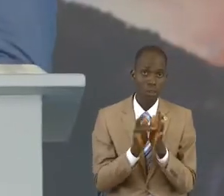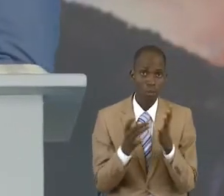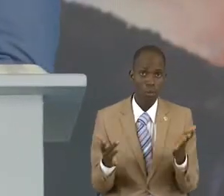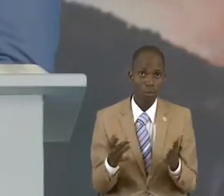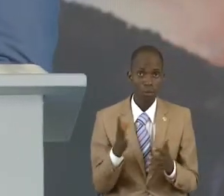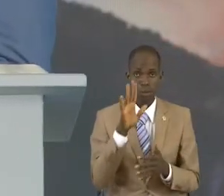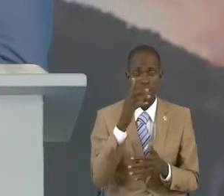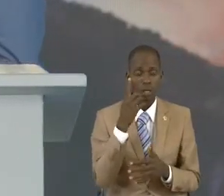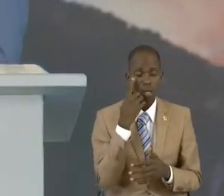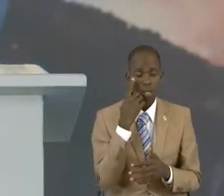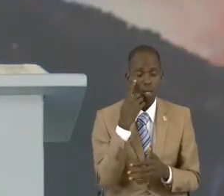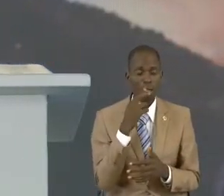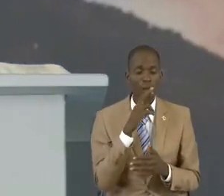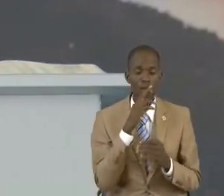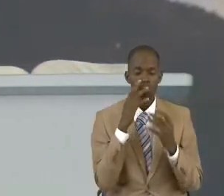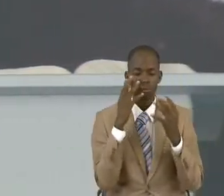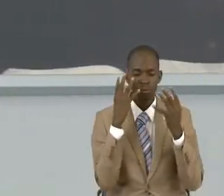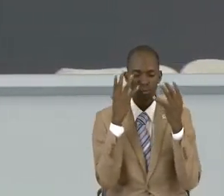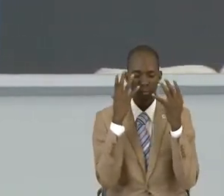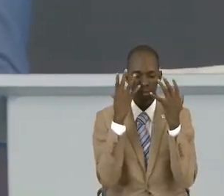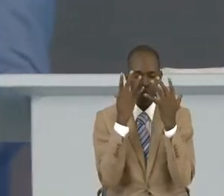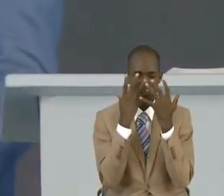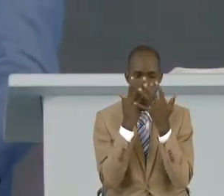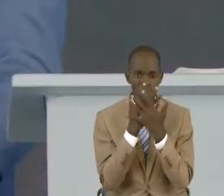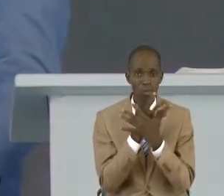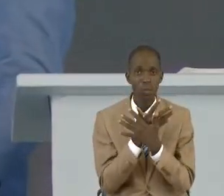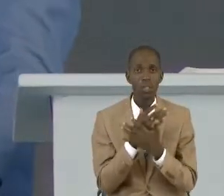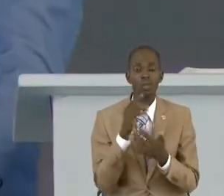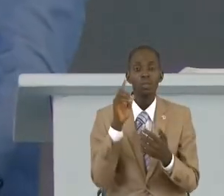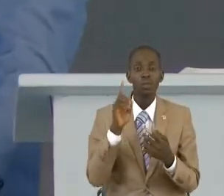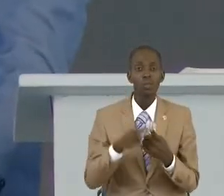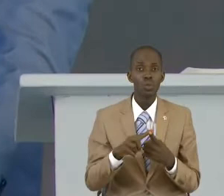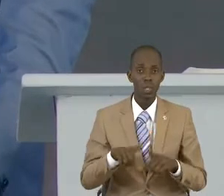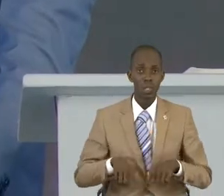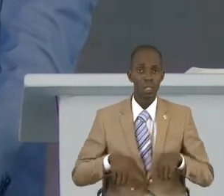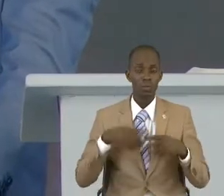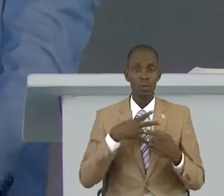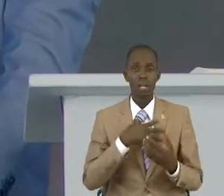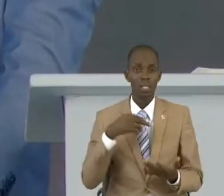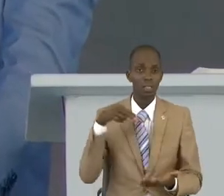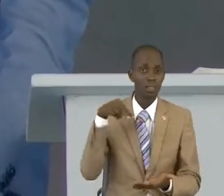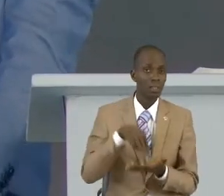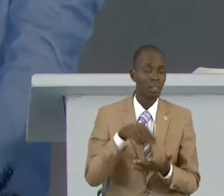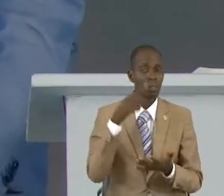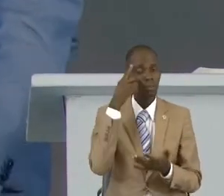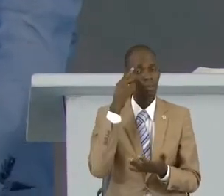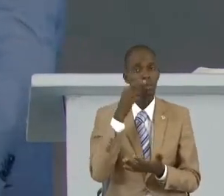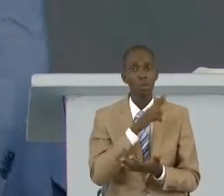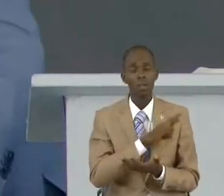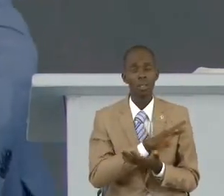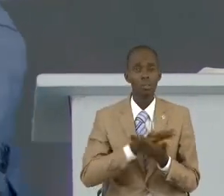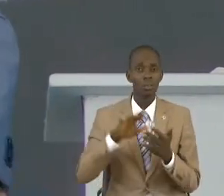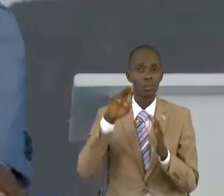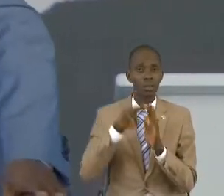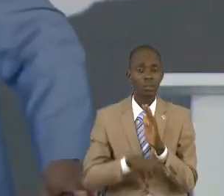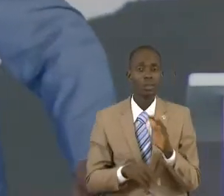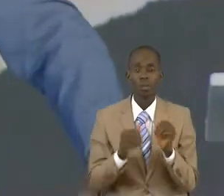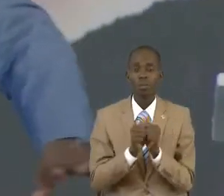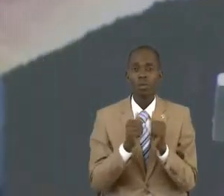dim. To live and stand for righteousness,